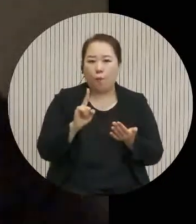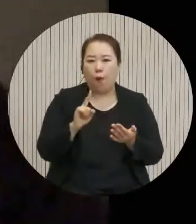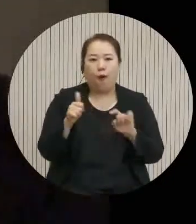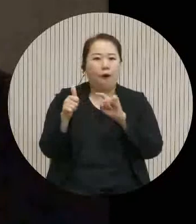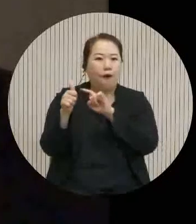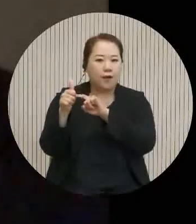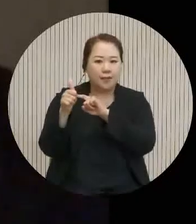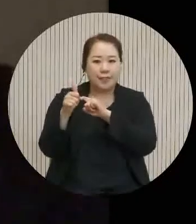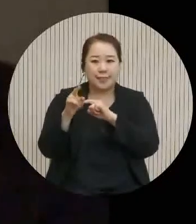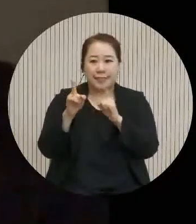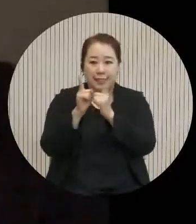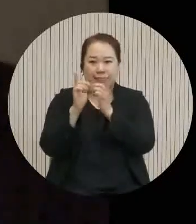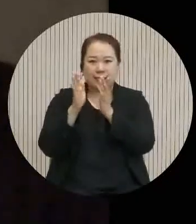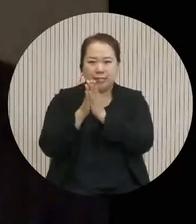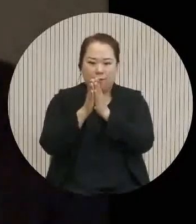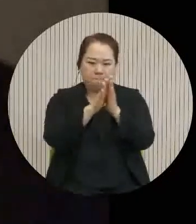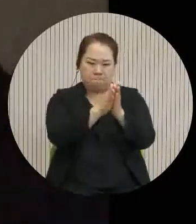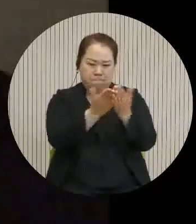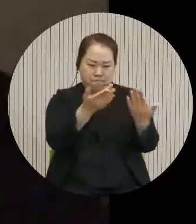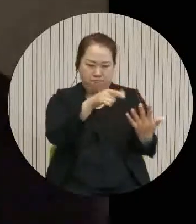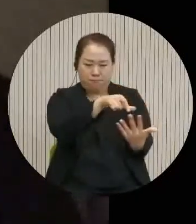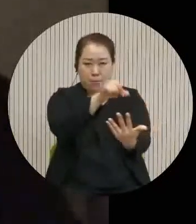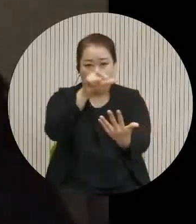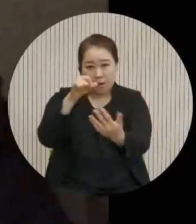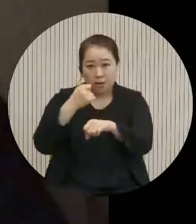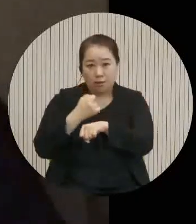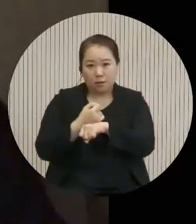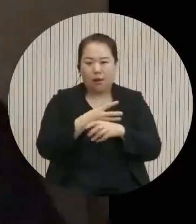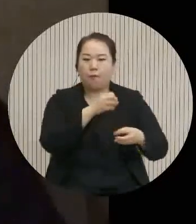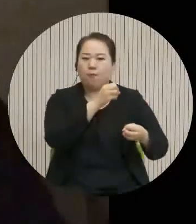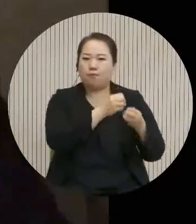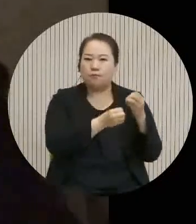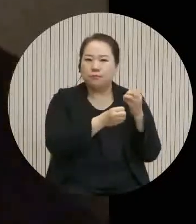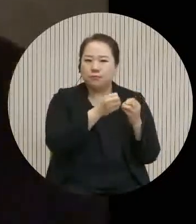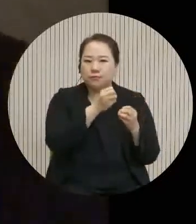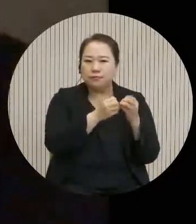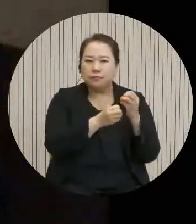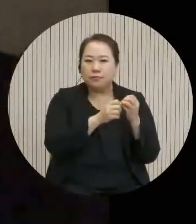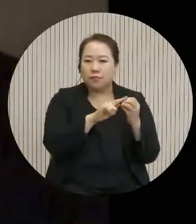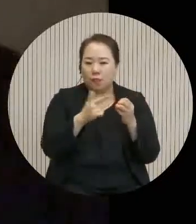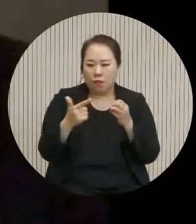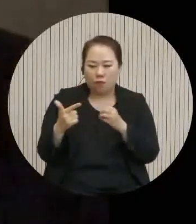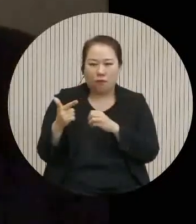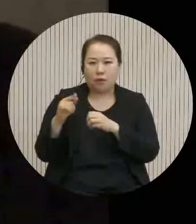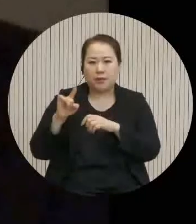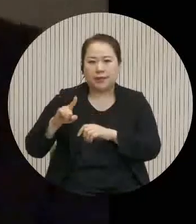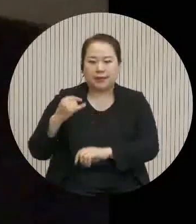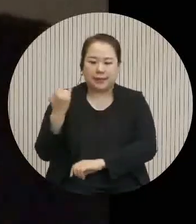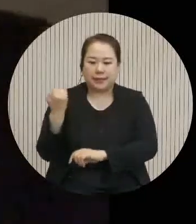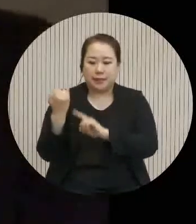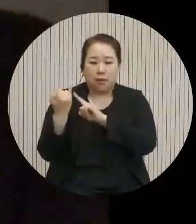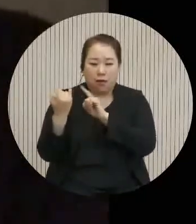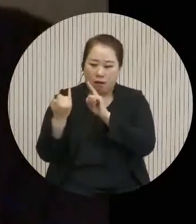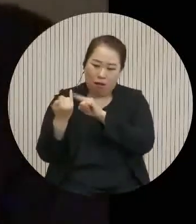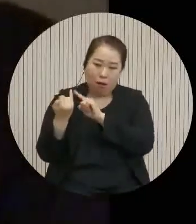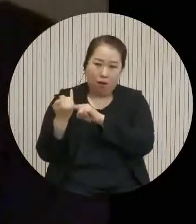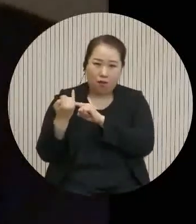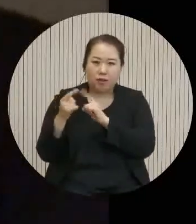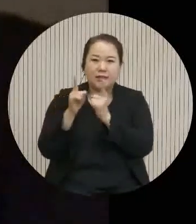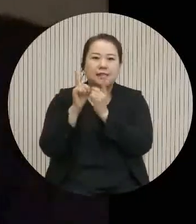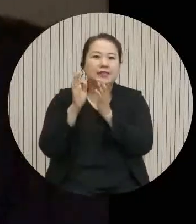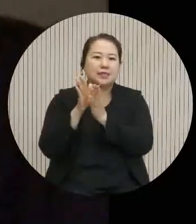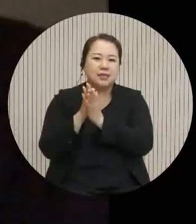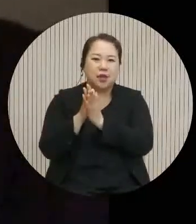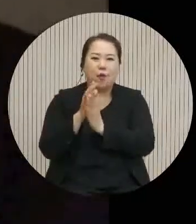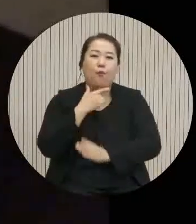She read mostly fiction. She read what she wanted to read. Here's another case history from a former student of